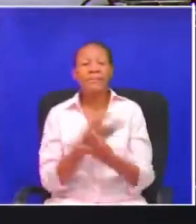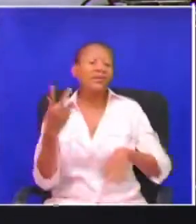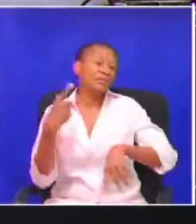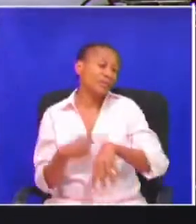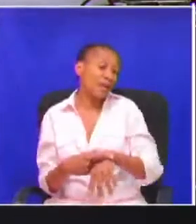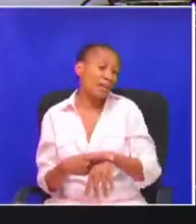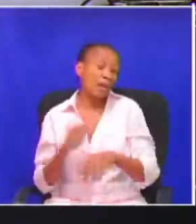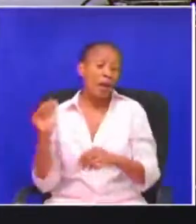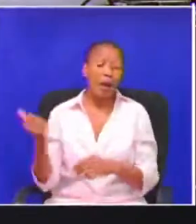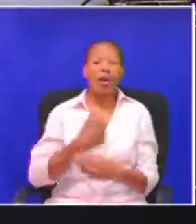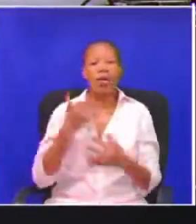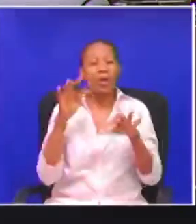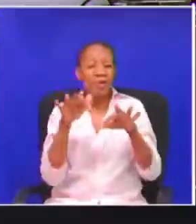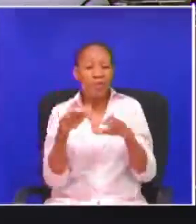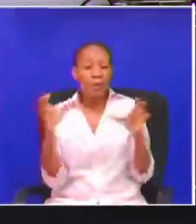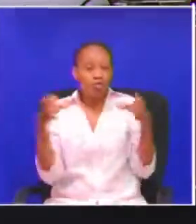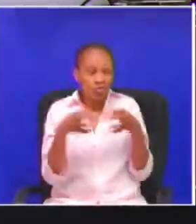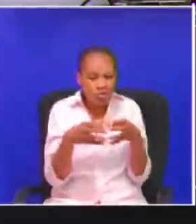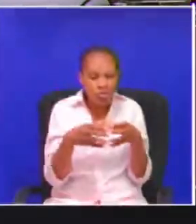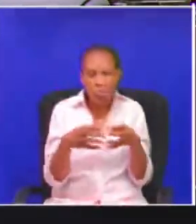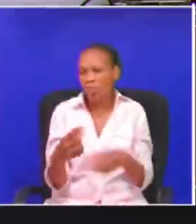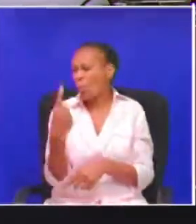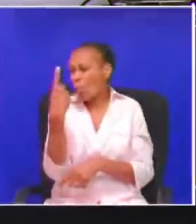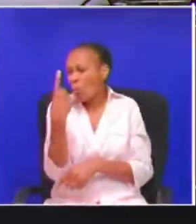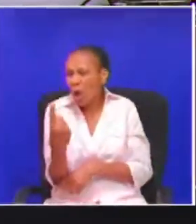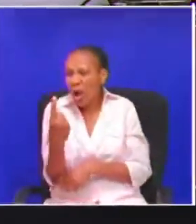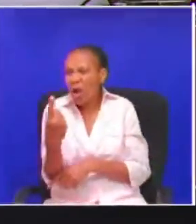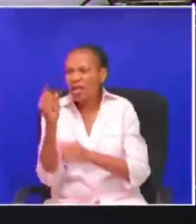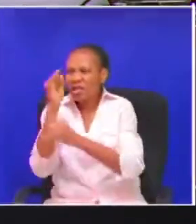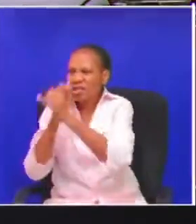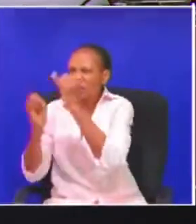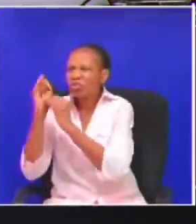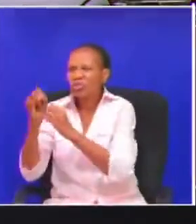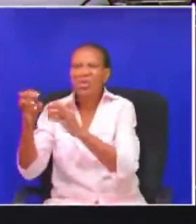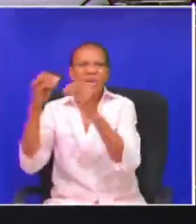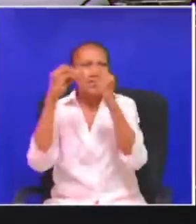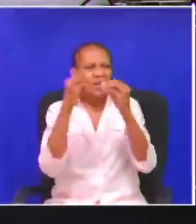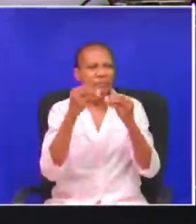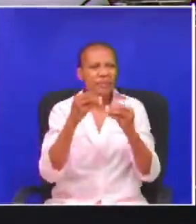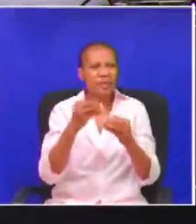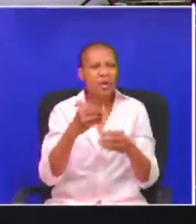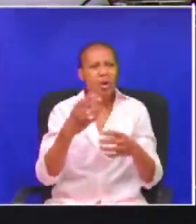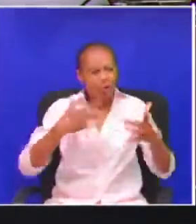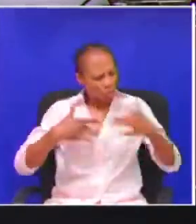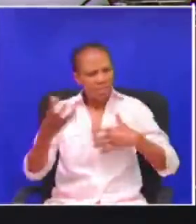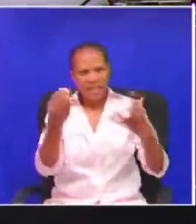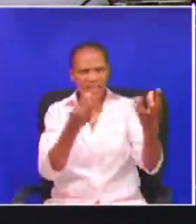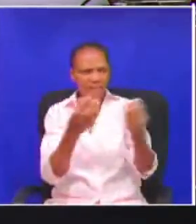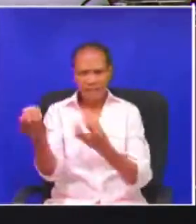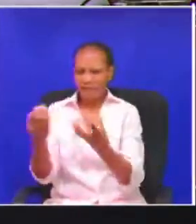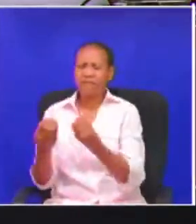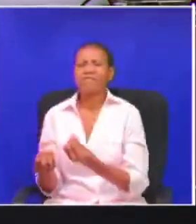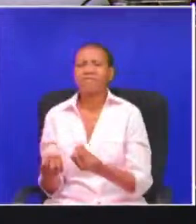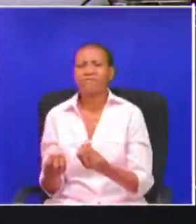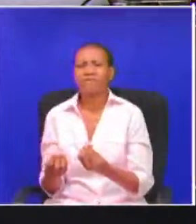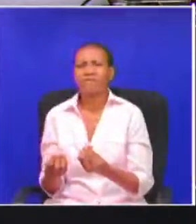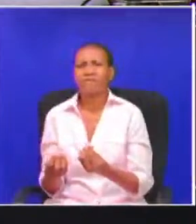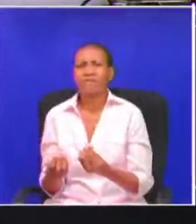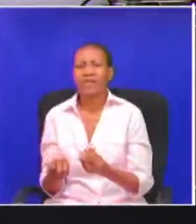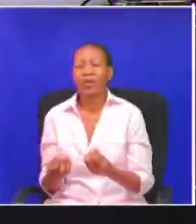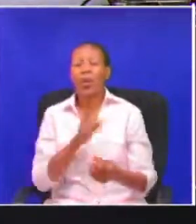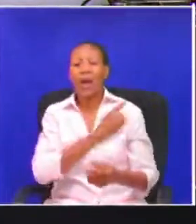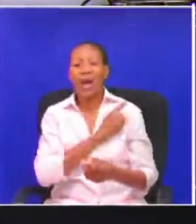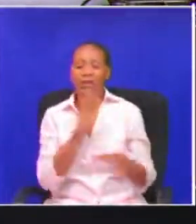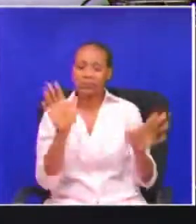individuals, groups of individuals, institutions, as well as companies, will raise concerns about